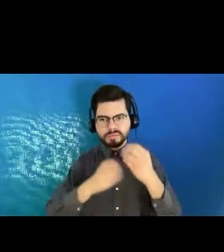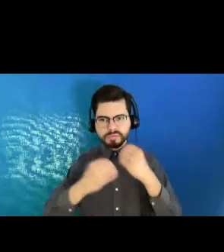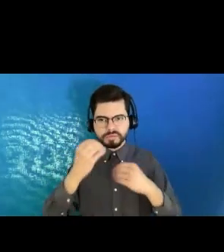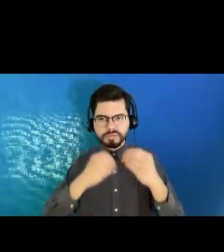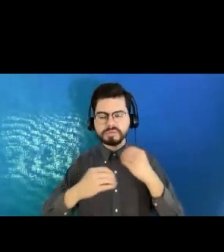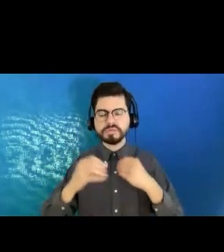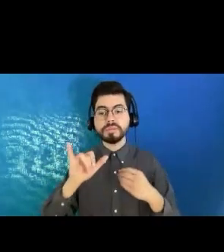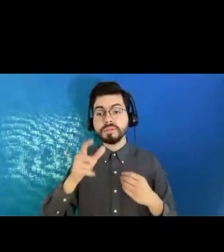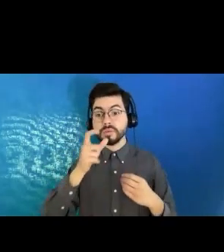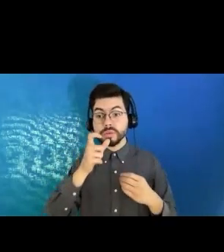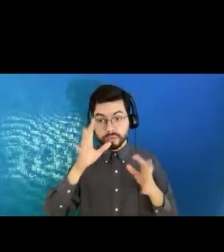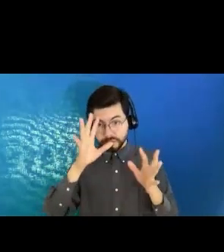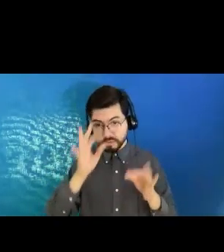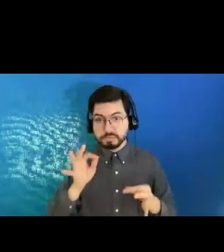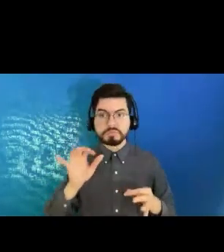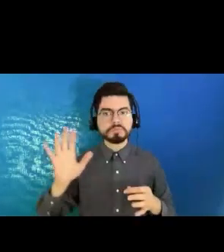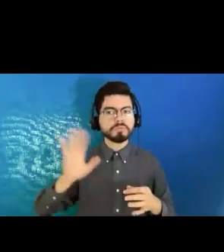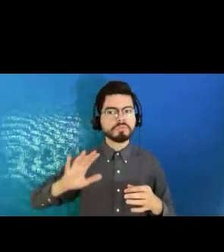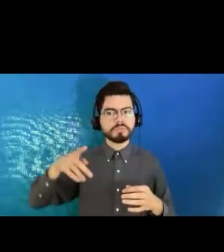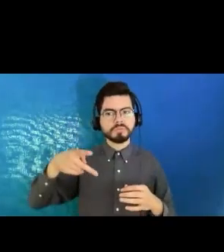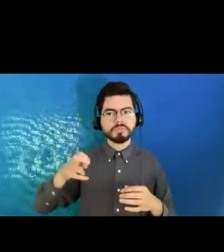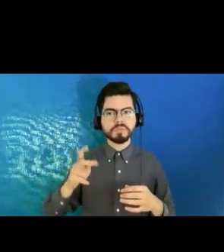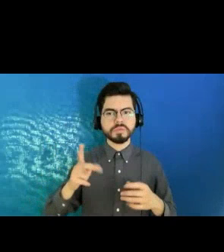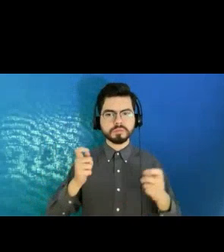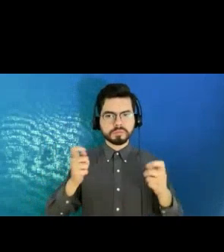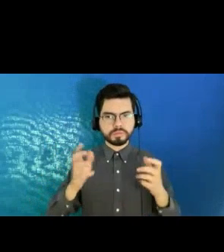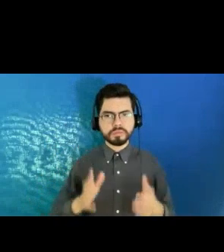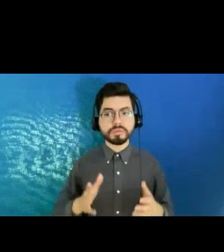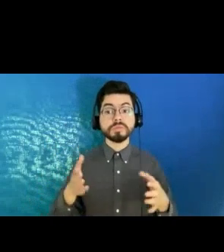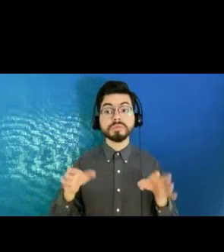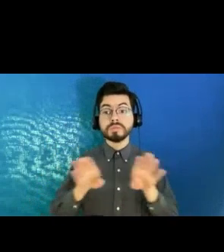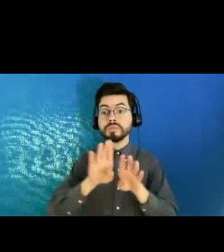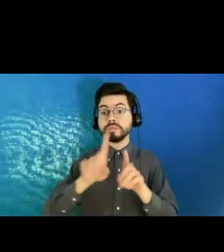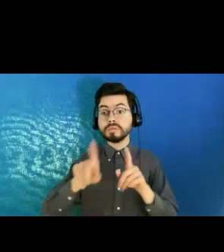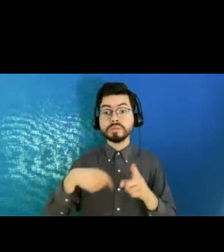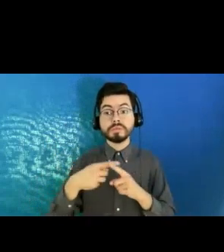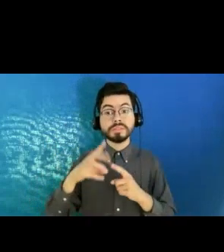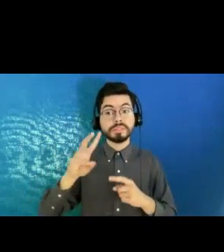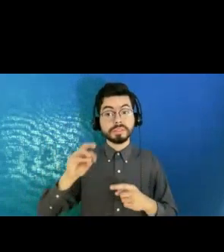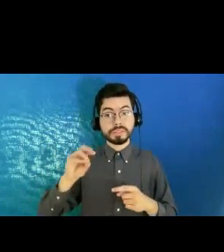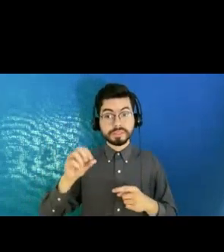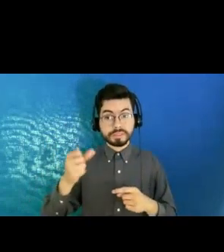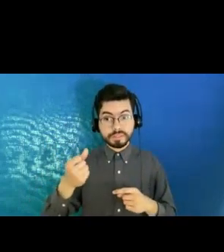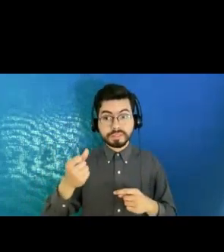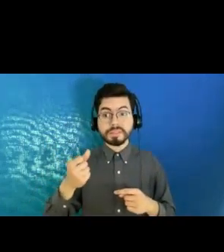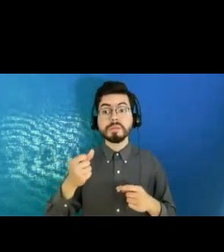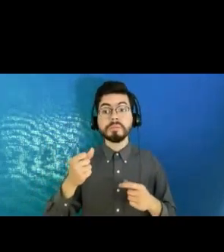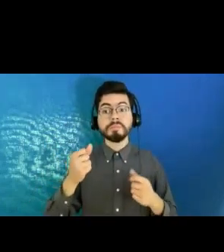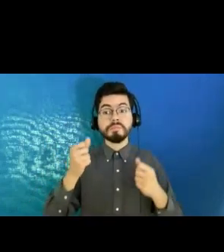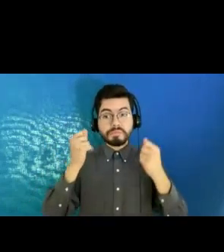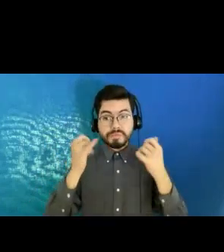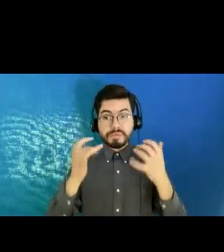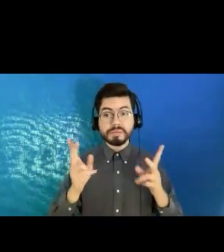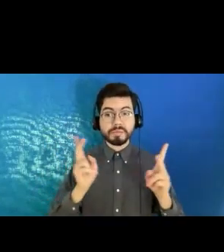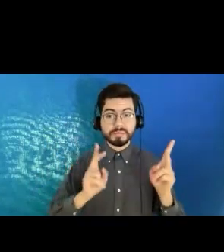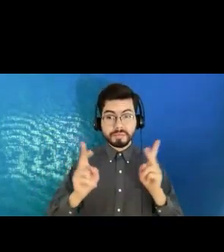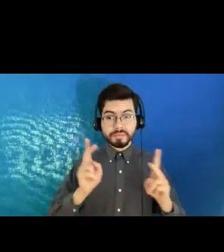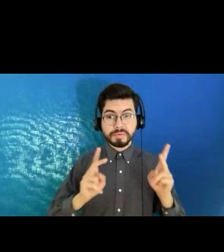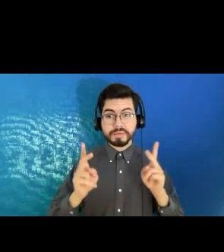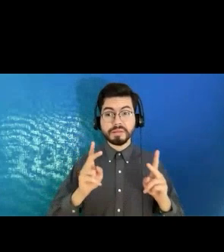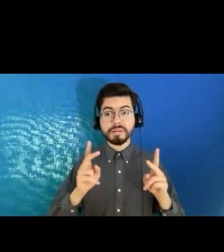by those park managers. Obviously, they were closed in the late 60s. They had a ton of conflicts because there was a lot of people. They were